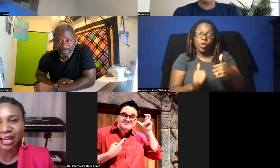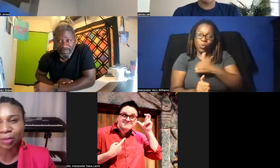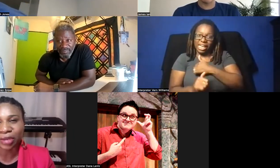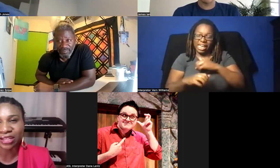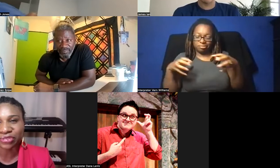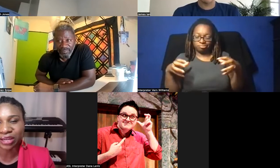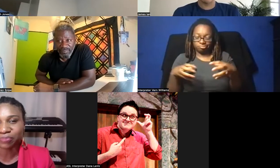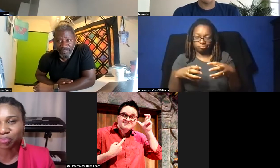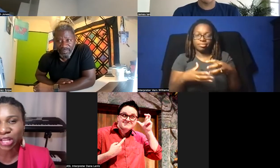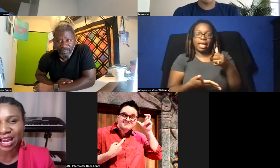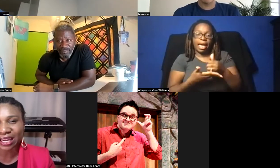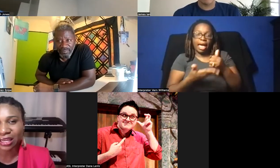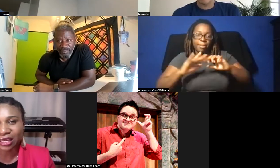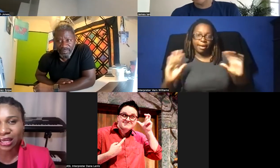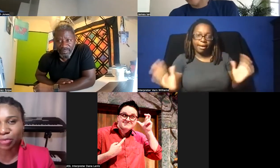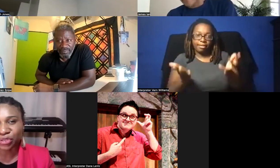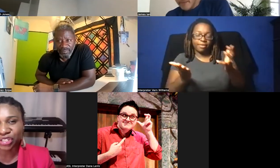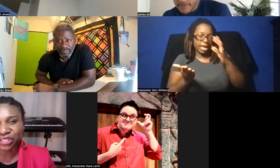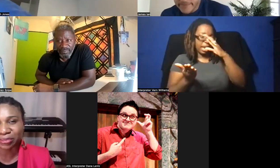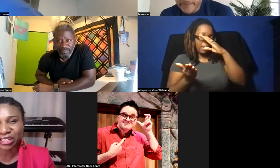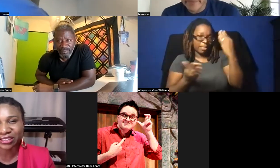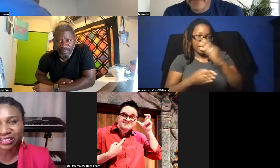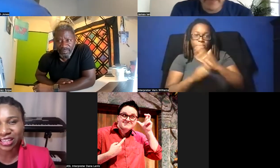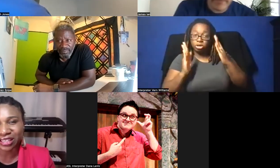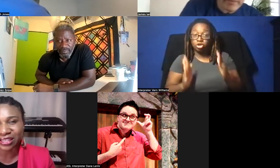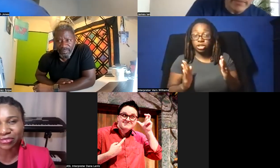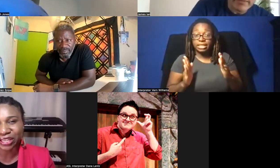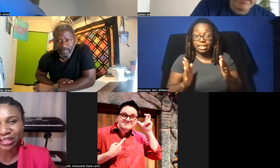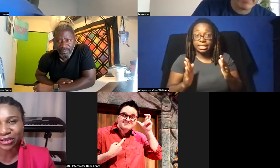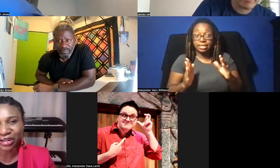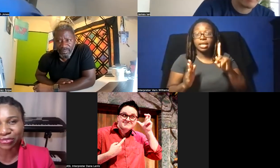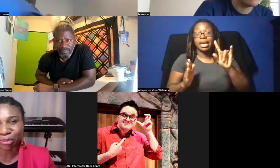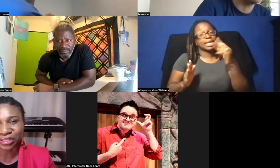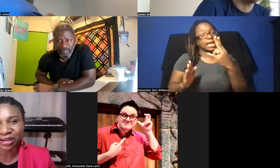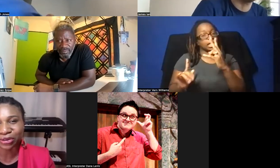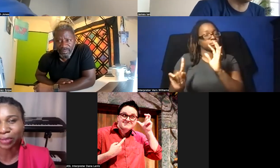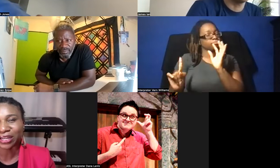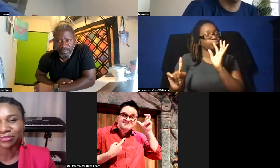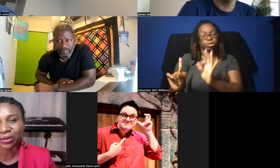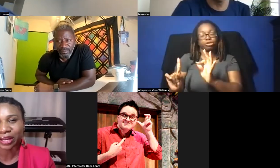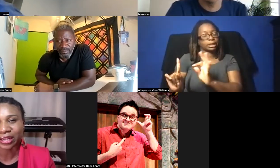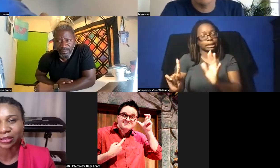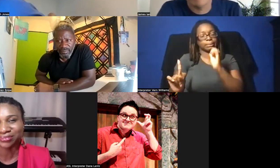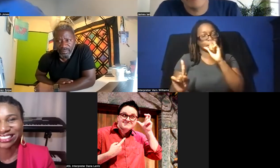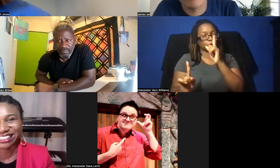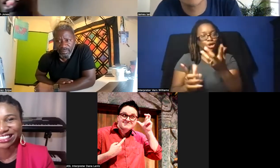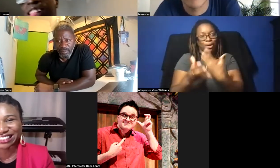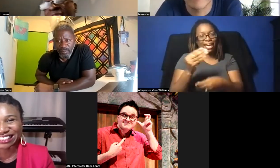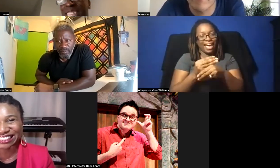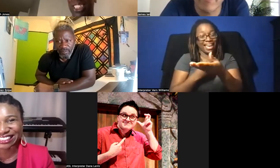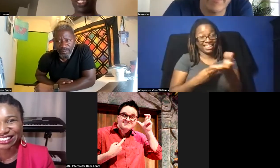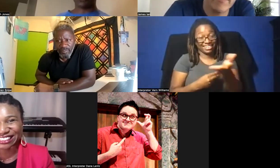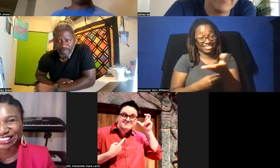society help elevate Black musicians? I mean, Keith definitely hit on every point. So I don't know if anybody can follow that.